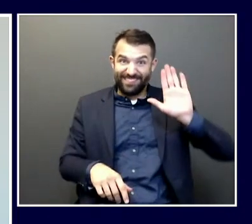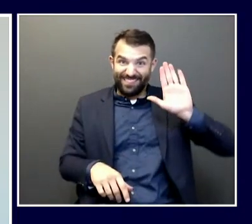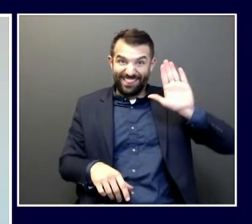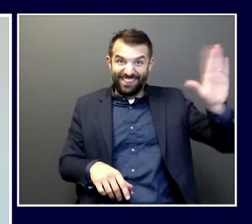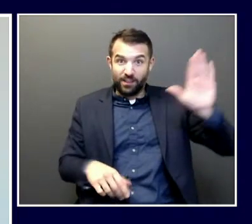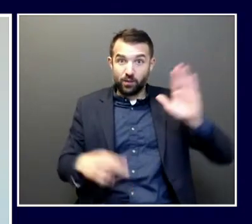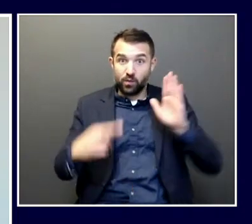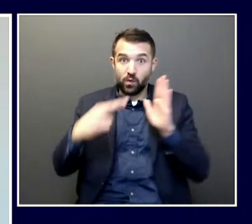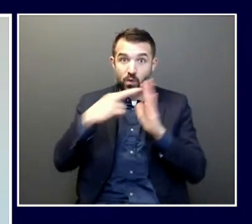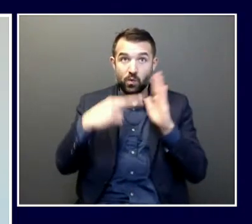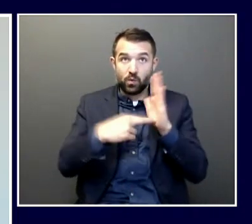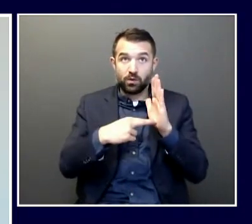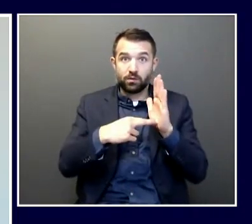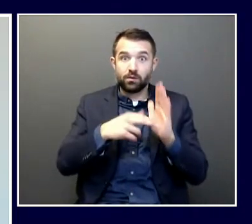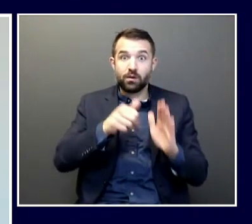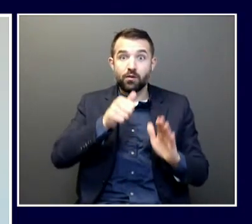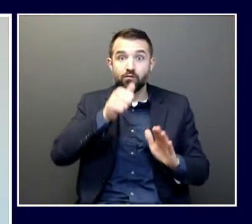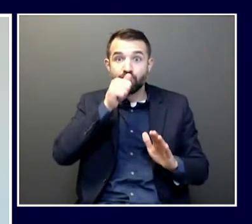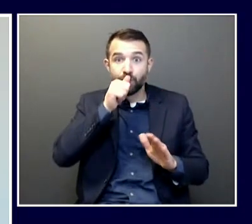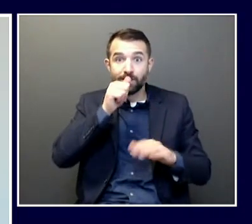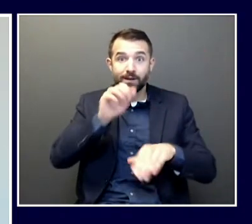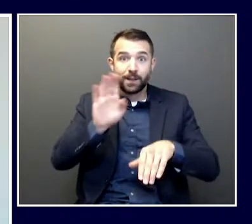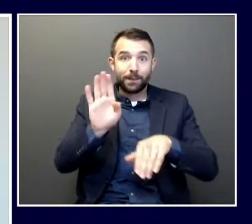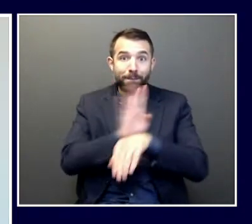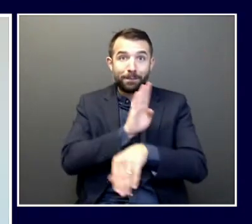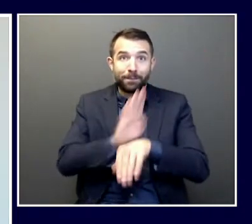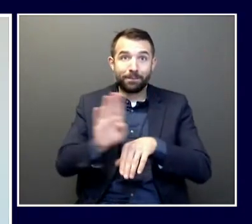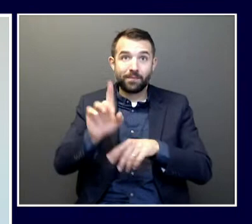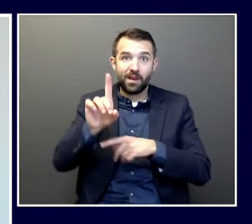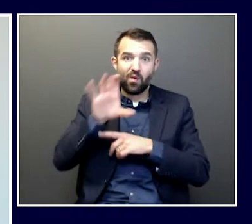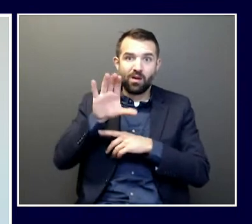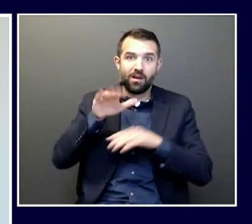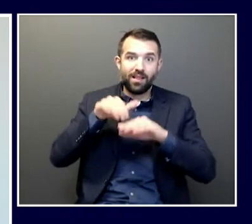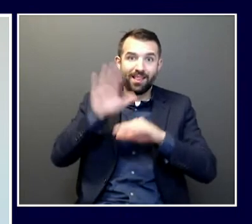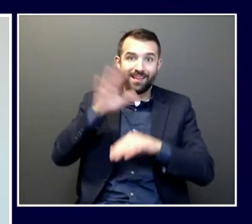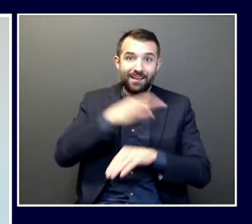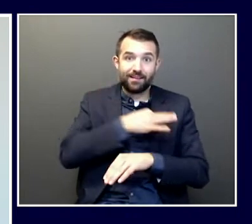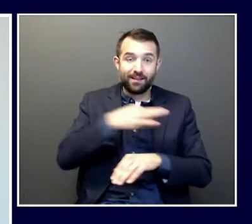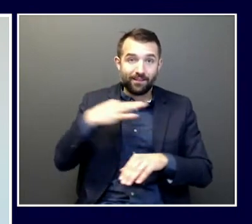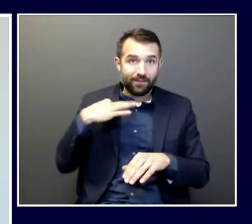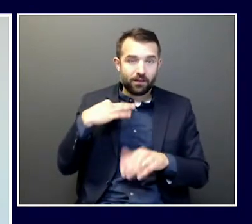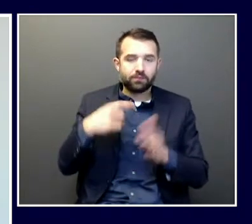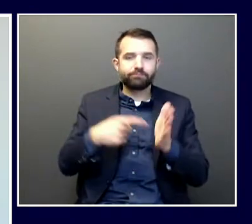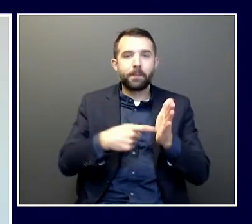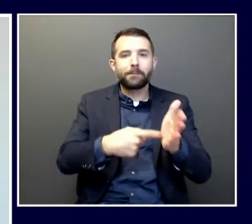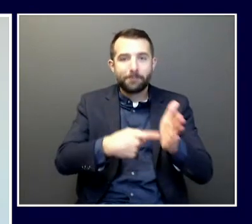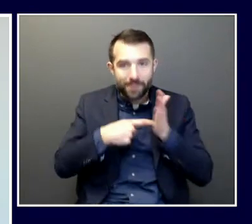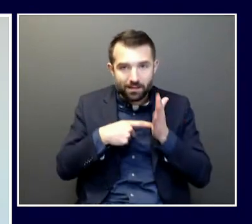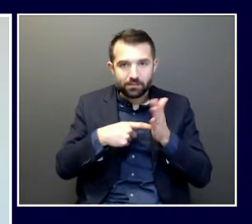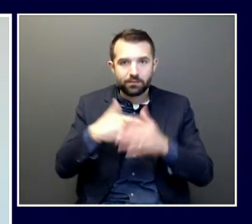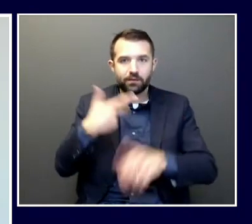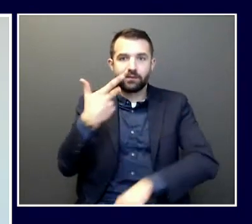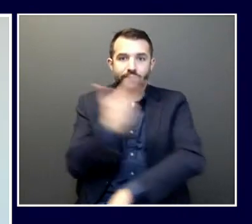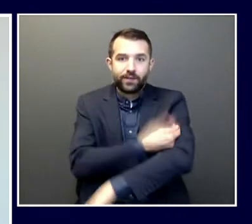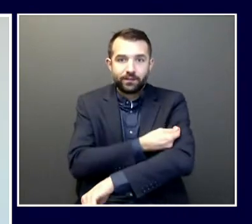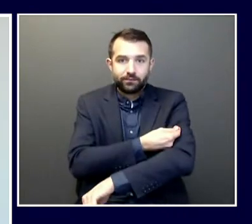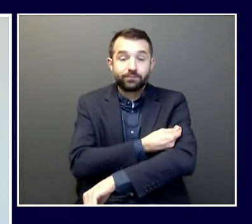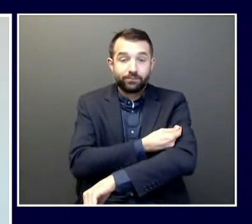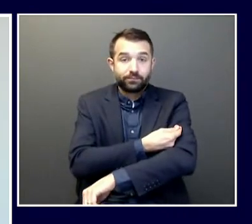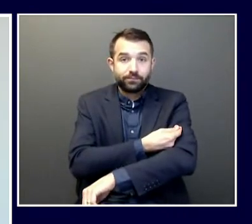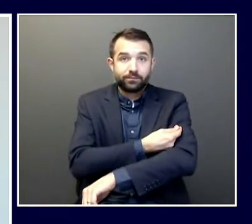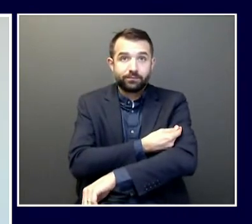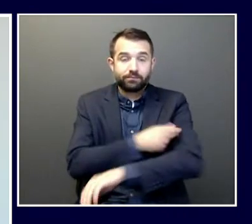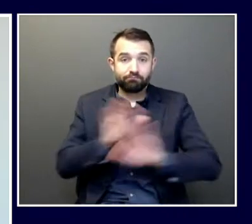employees. The U.S. Department of Labor has told Maine Department of Labor that we are a state plan state. That means